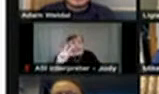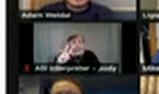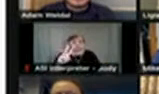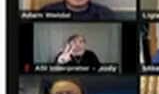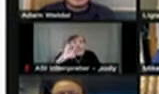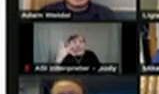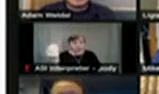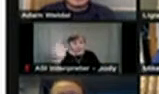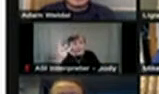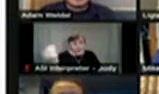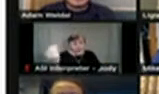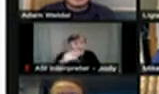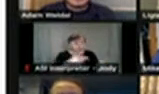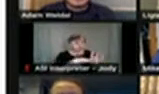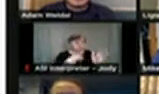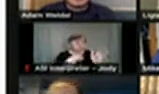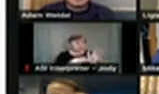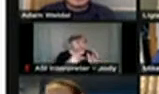if they go out to,